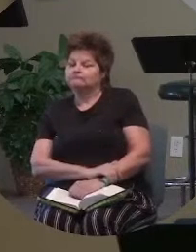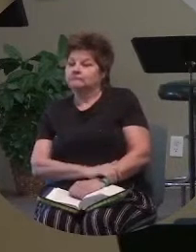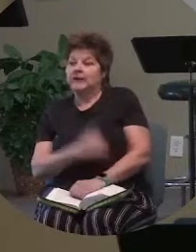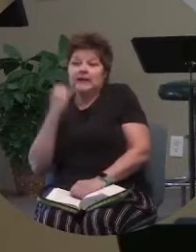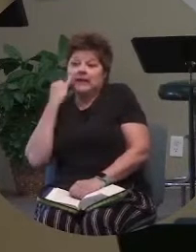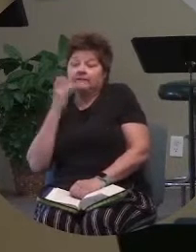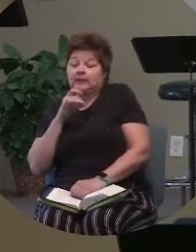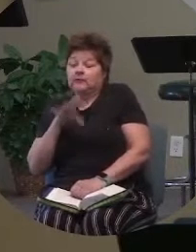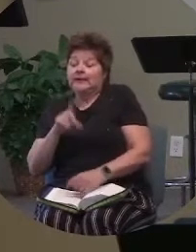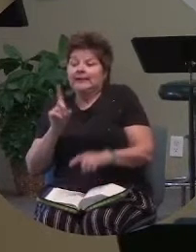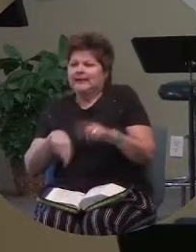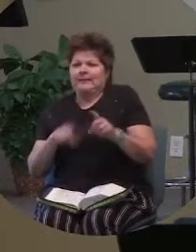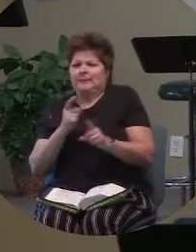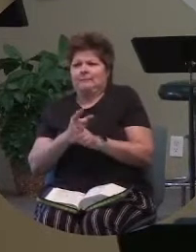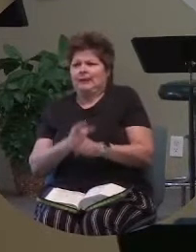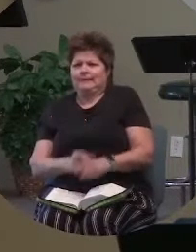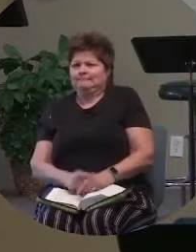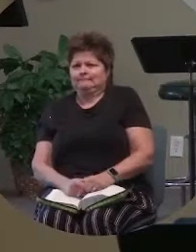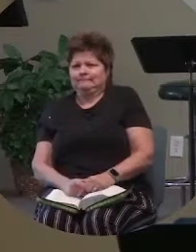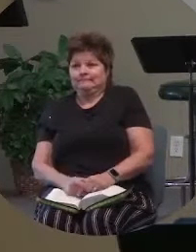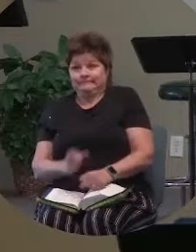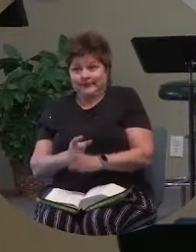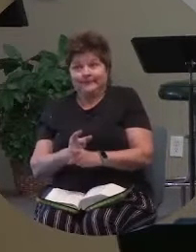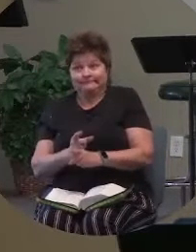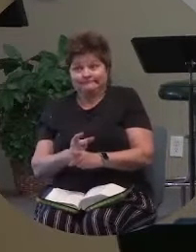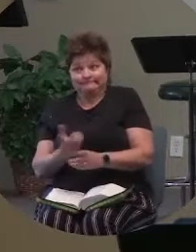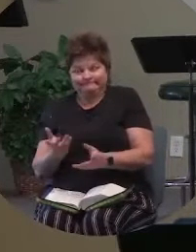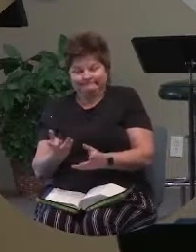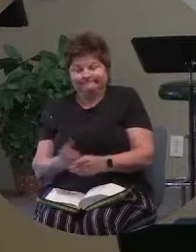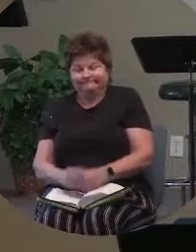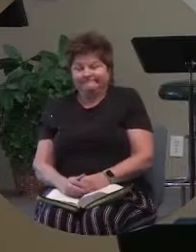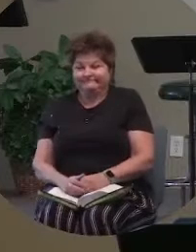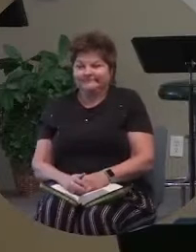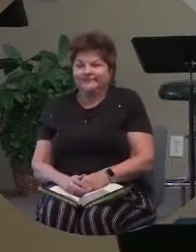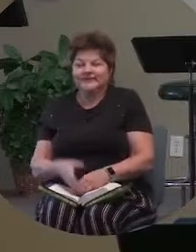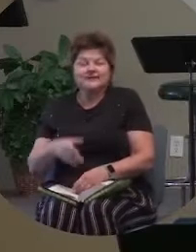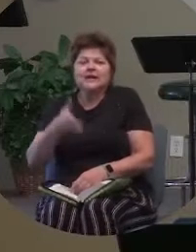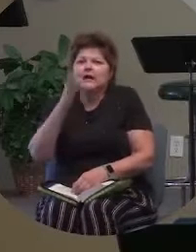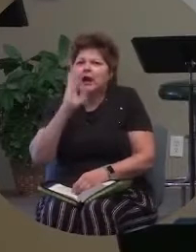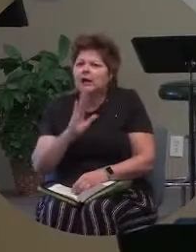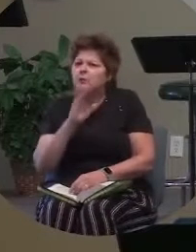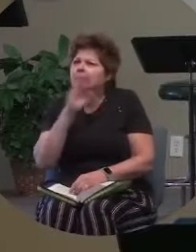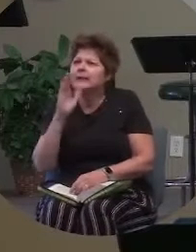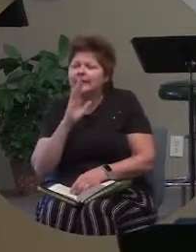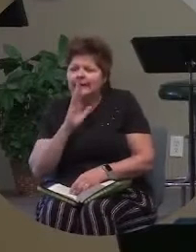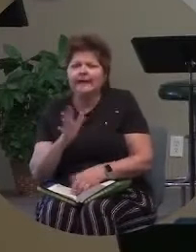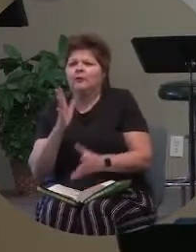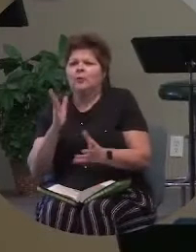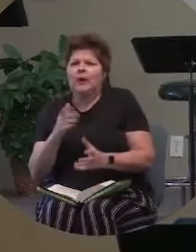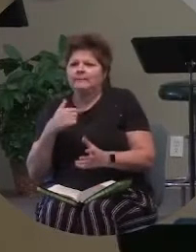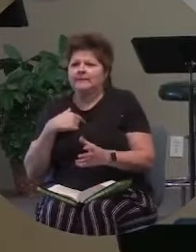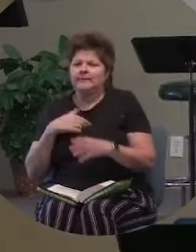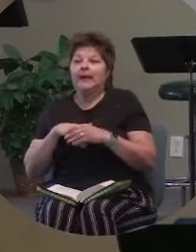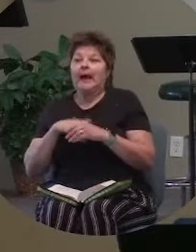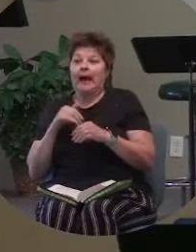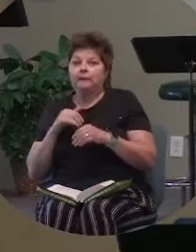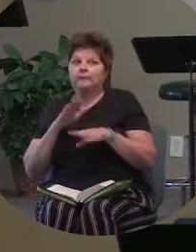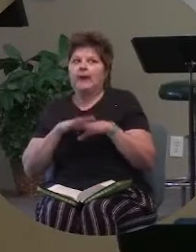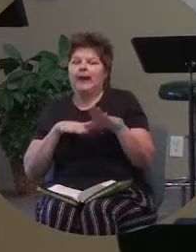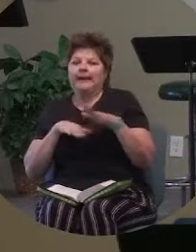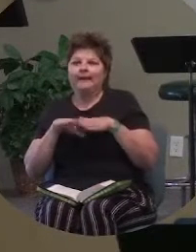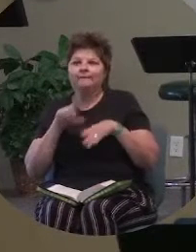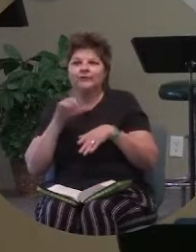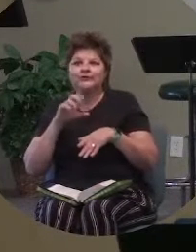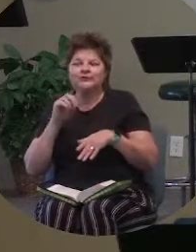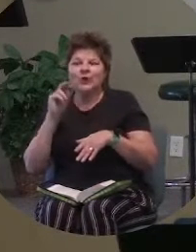I don't like it, it can't be right, right? Because God would never want me to be out of my comfort zone,